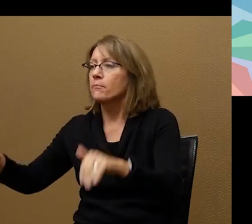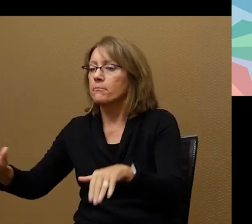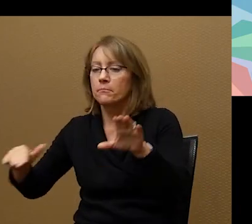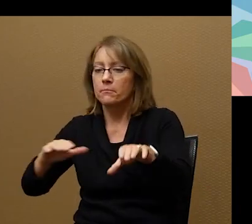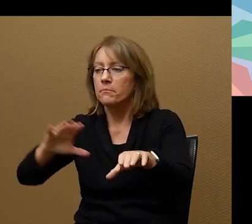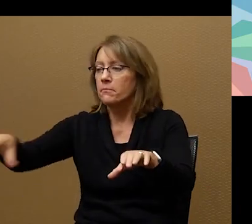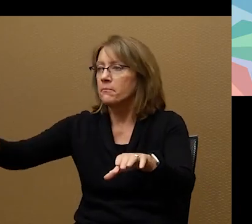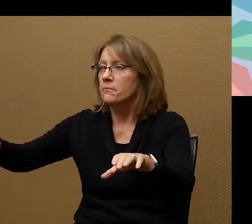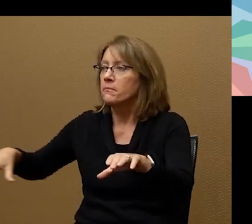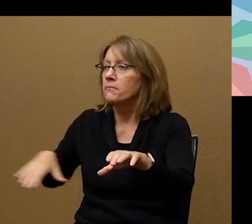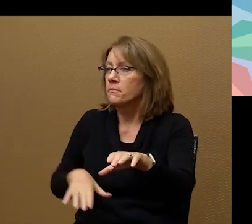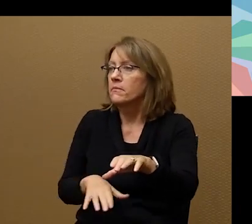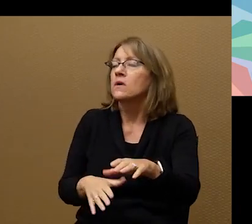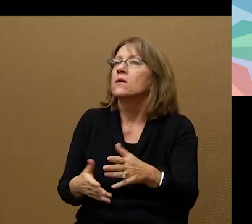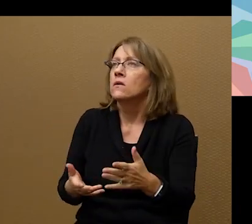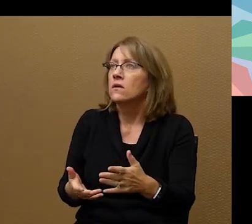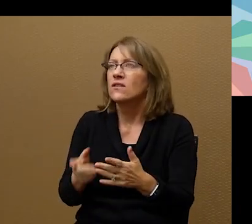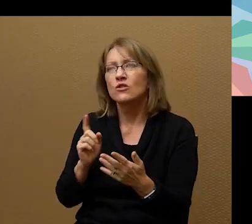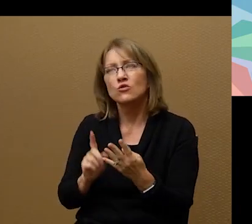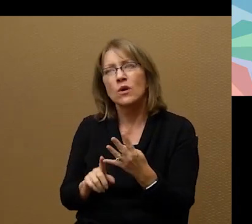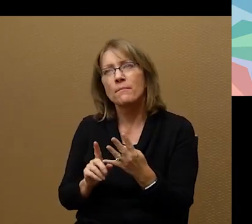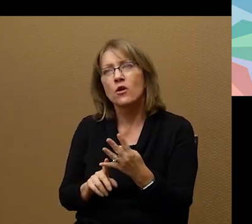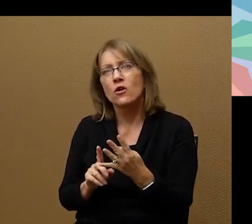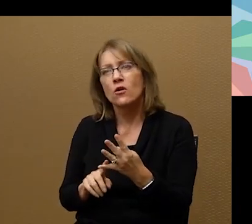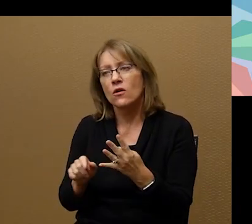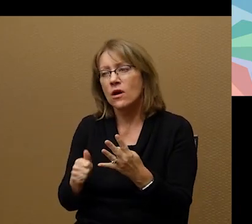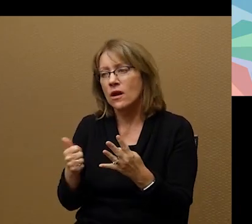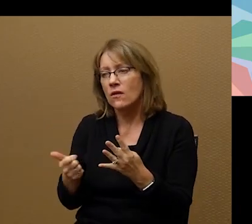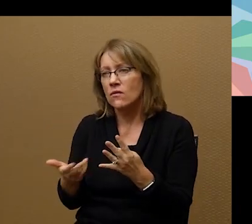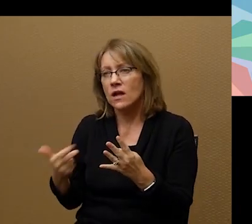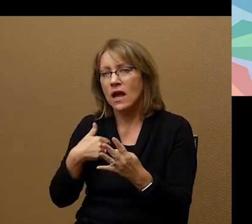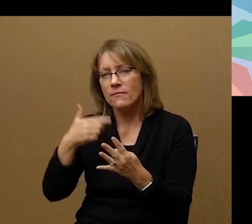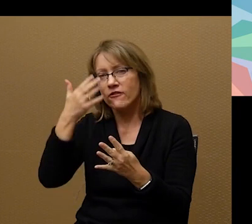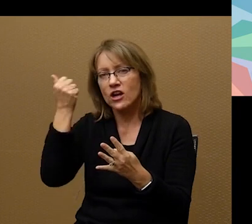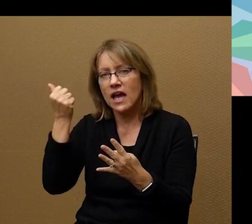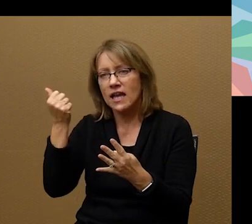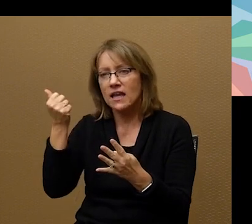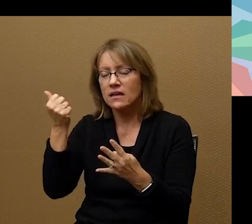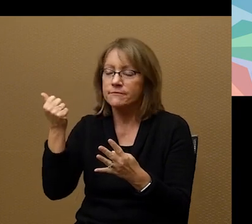work systems, visuals. There's one other that I'm forgetting.